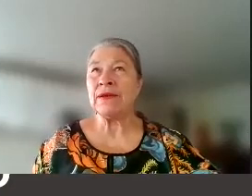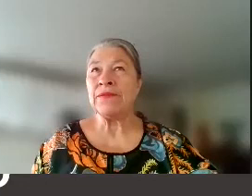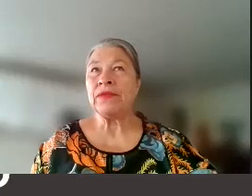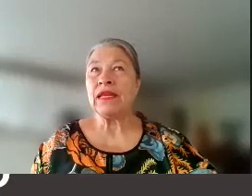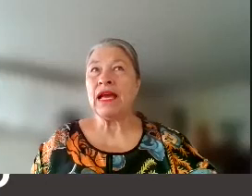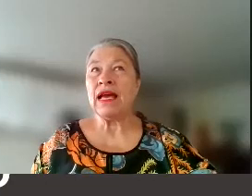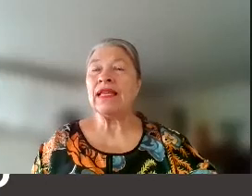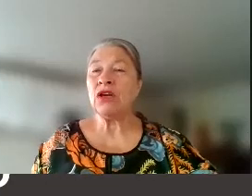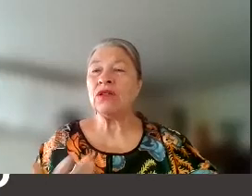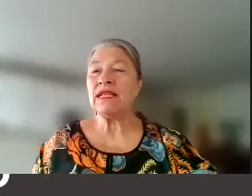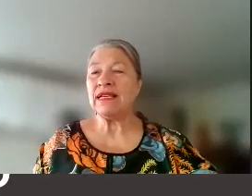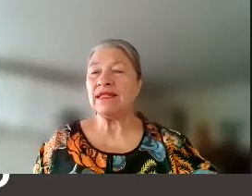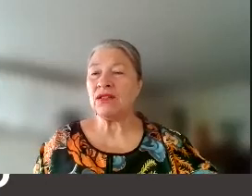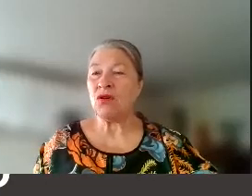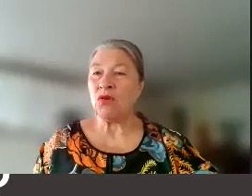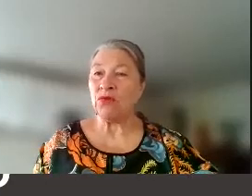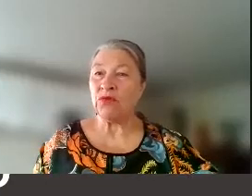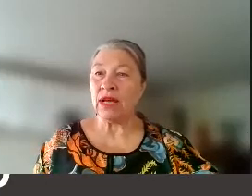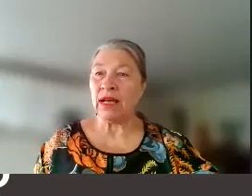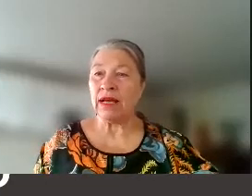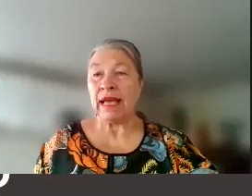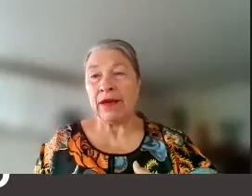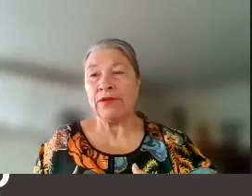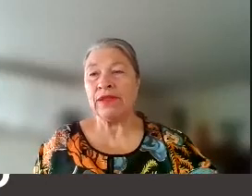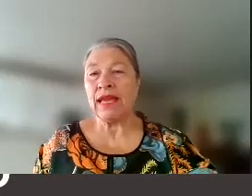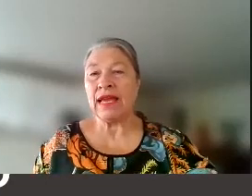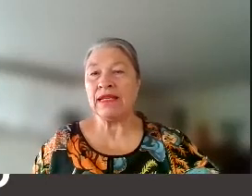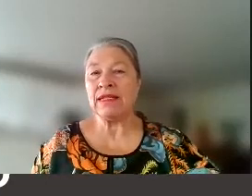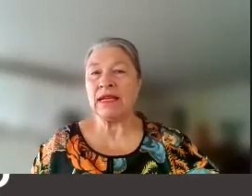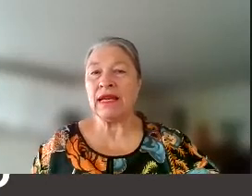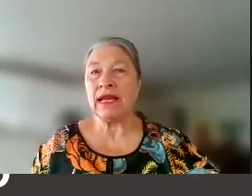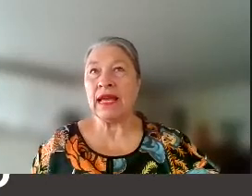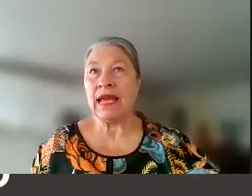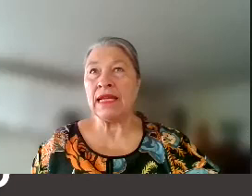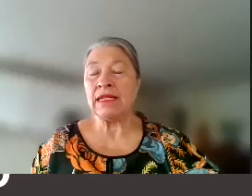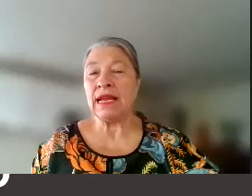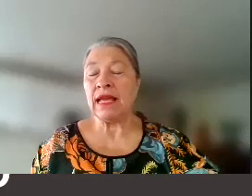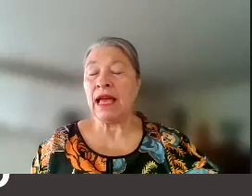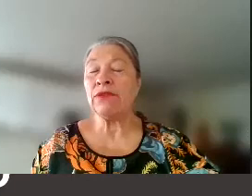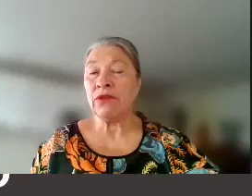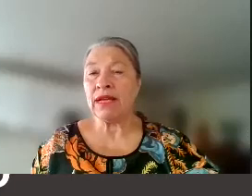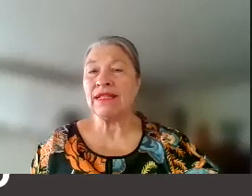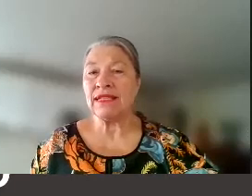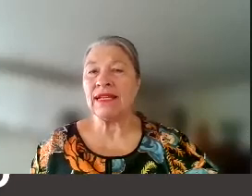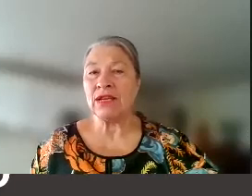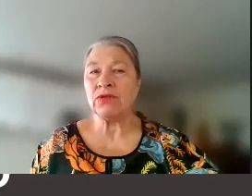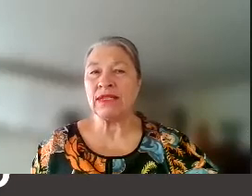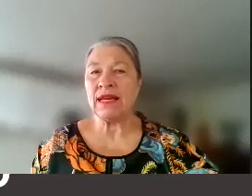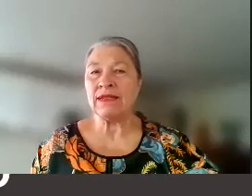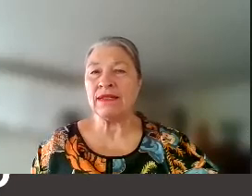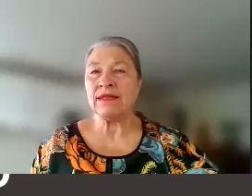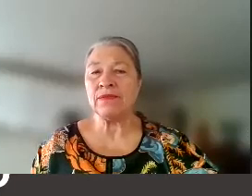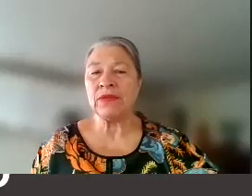policies in the context of health and health crises and